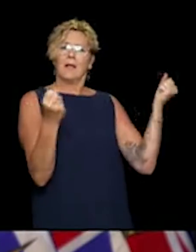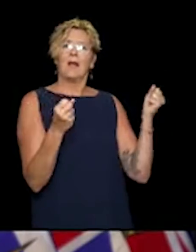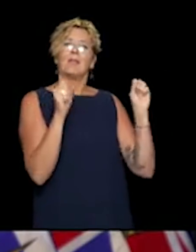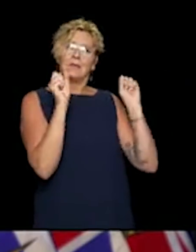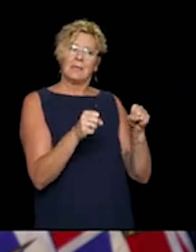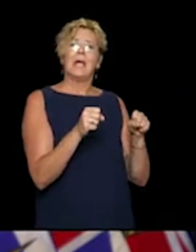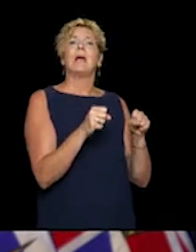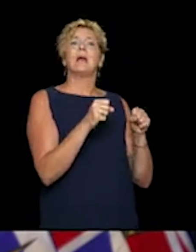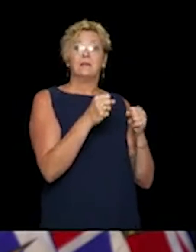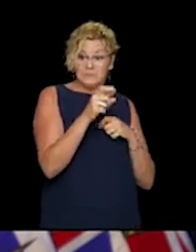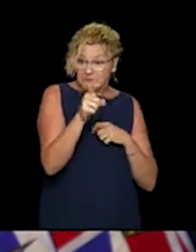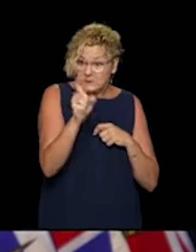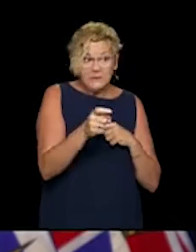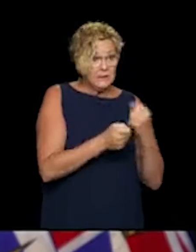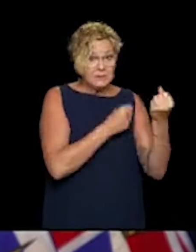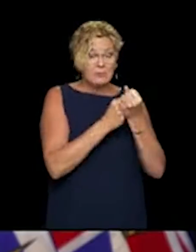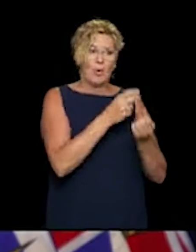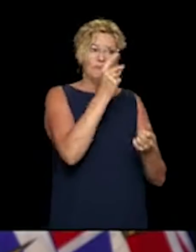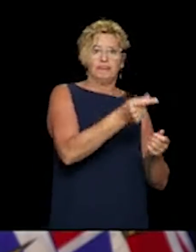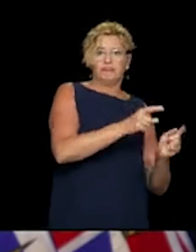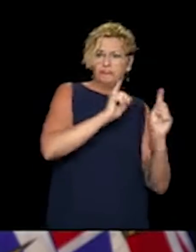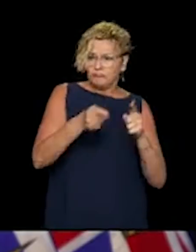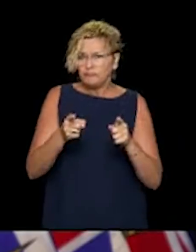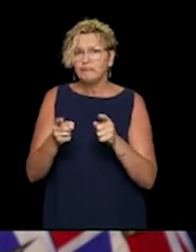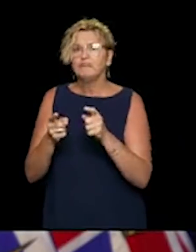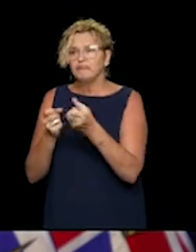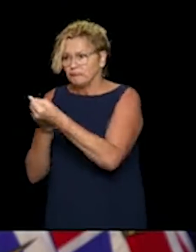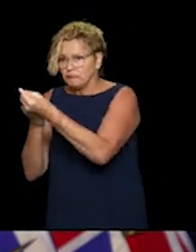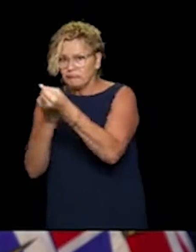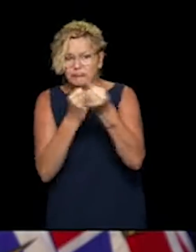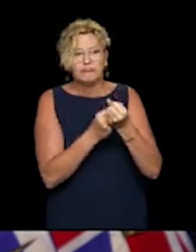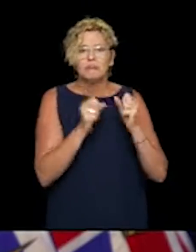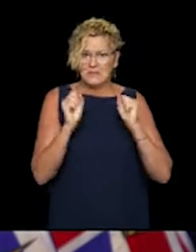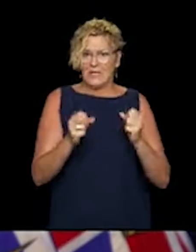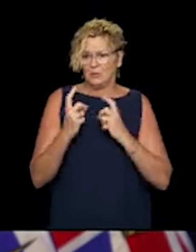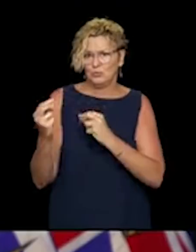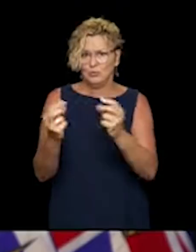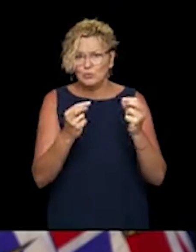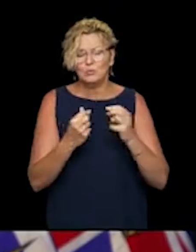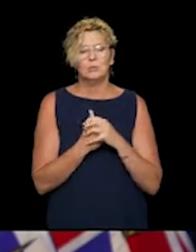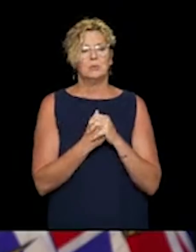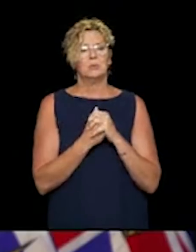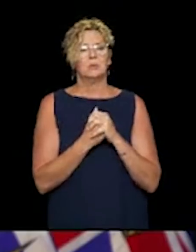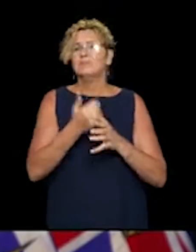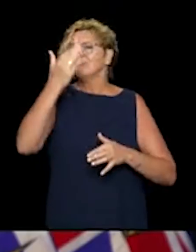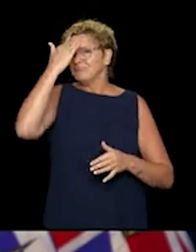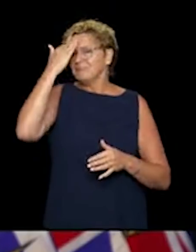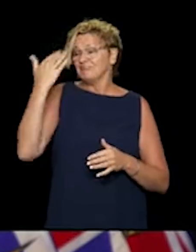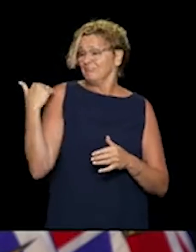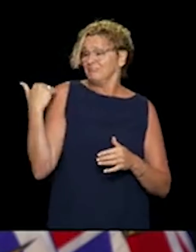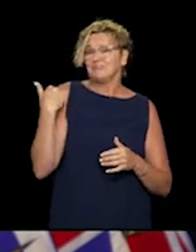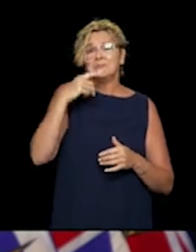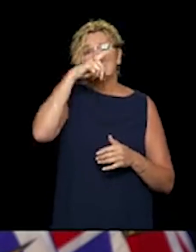we can contain the spread and find that balance that we need. After many months of restrictions, we all needed